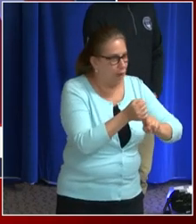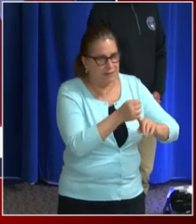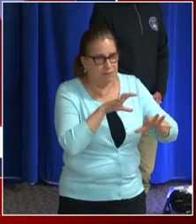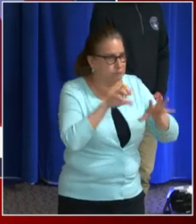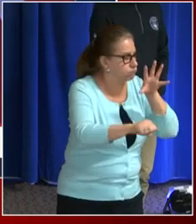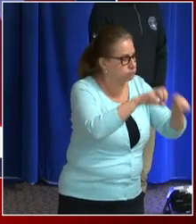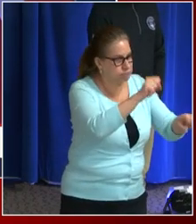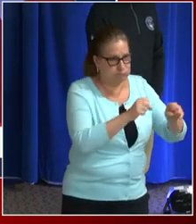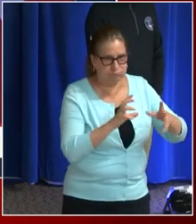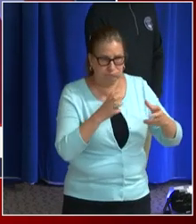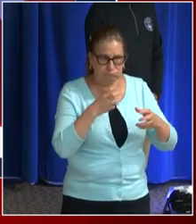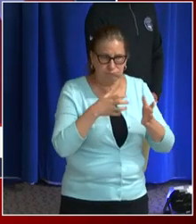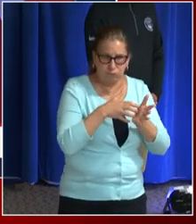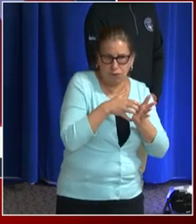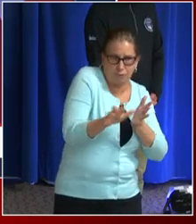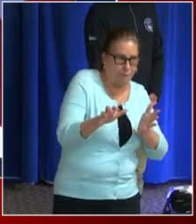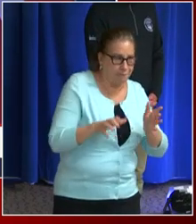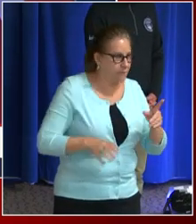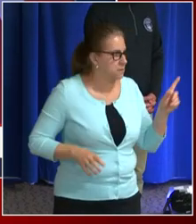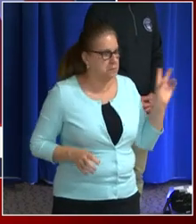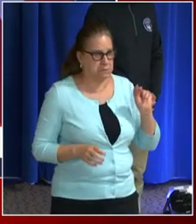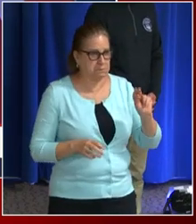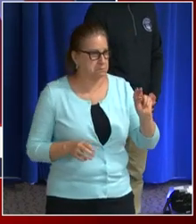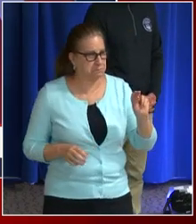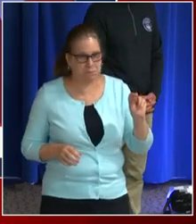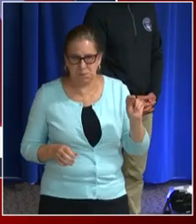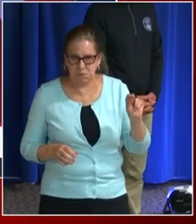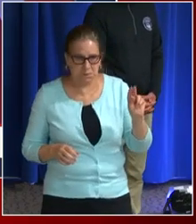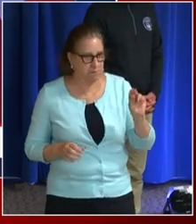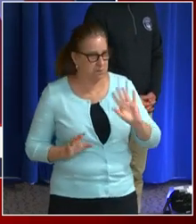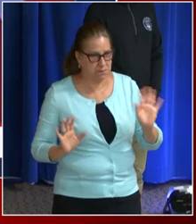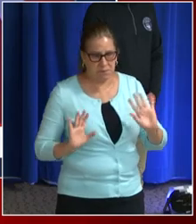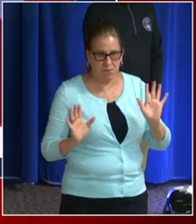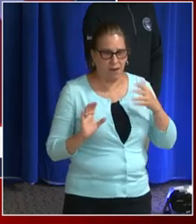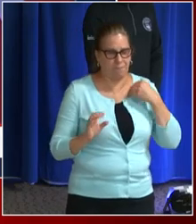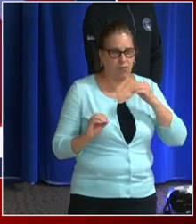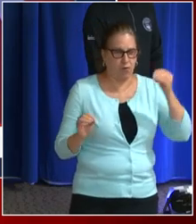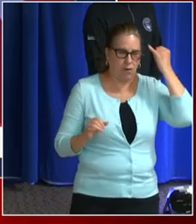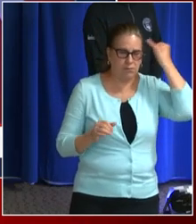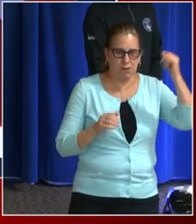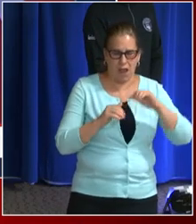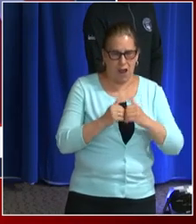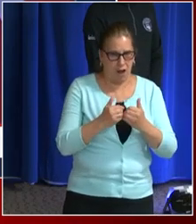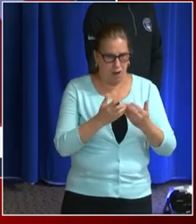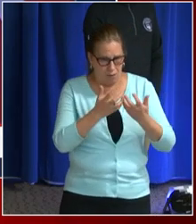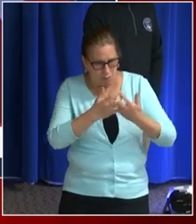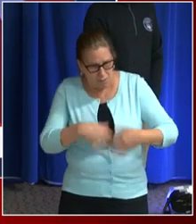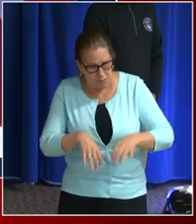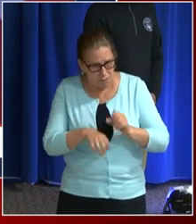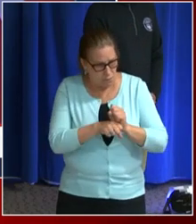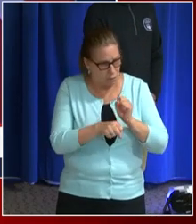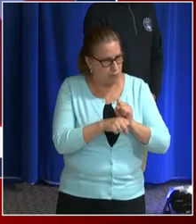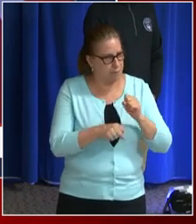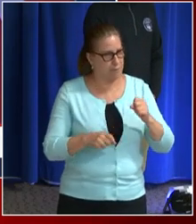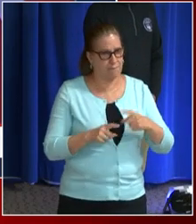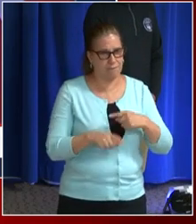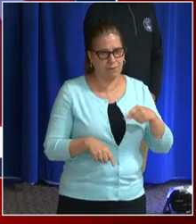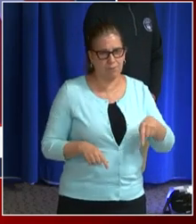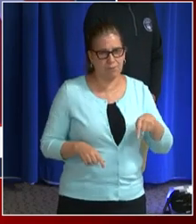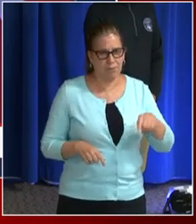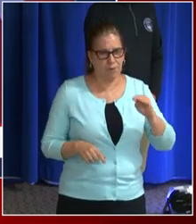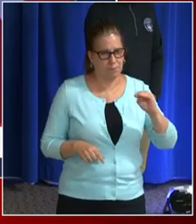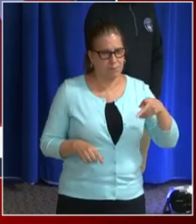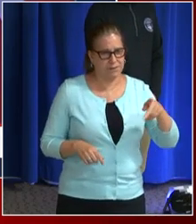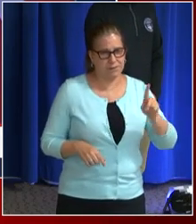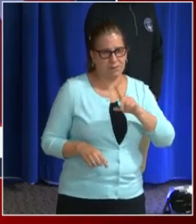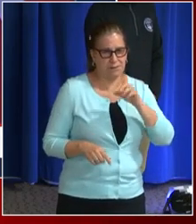tell you that the way that generally the operation worked for the Metropolitan Police Department At about 6:30,